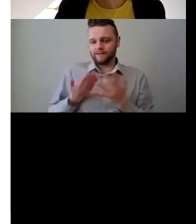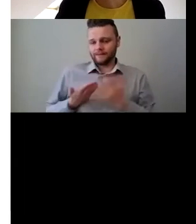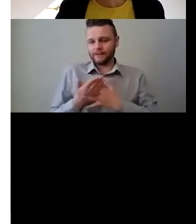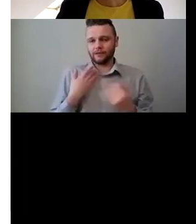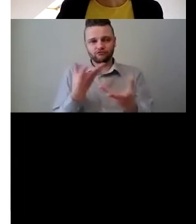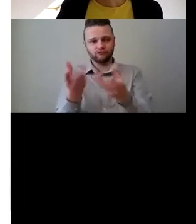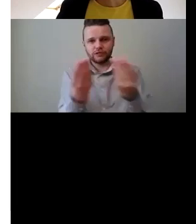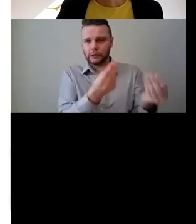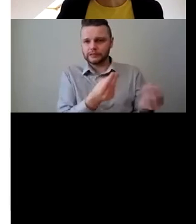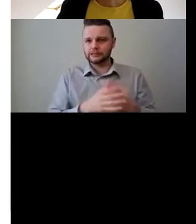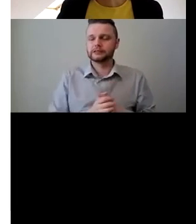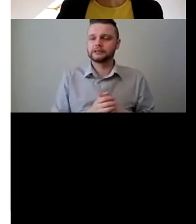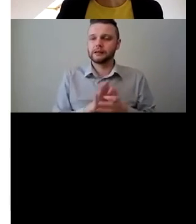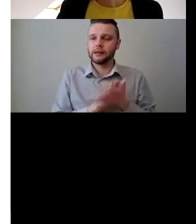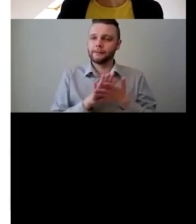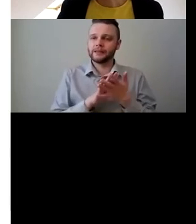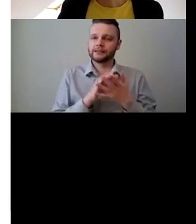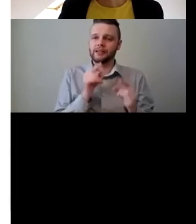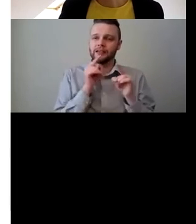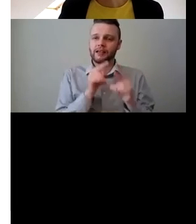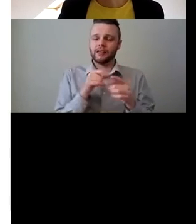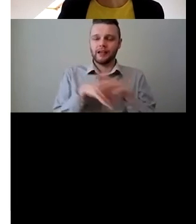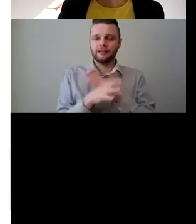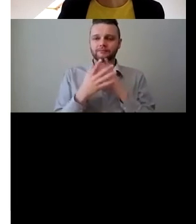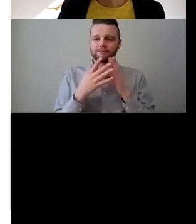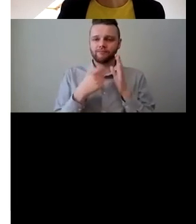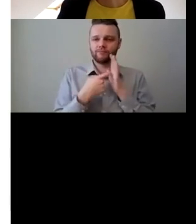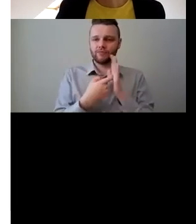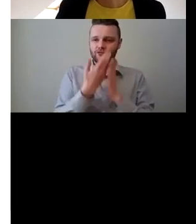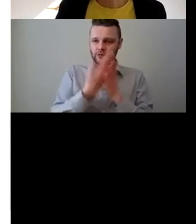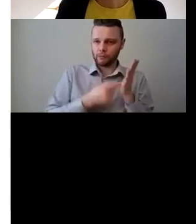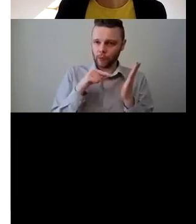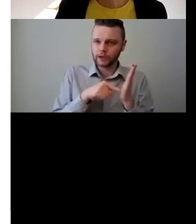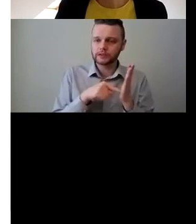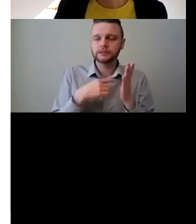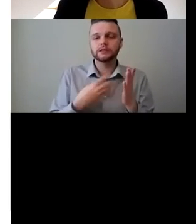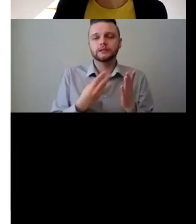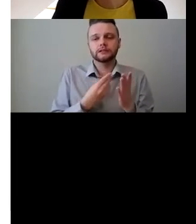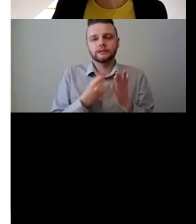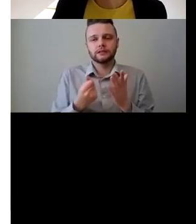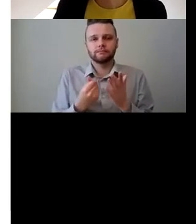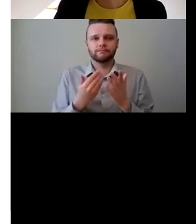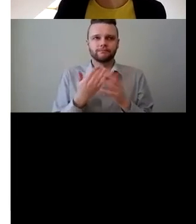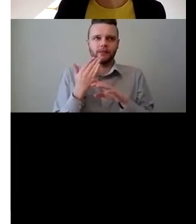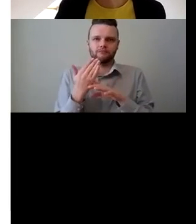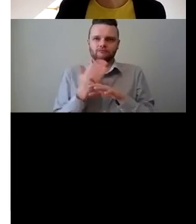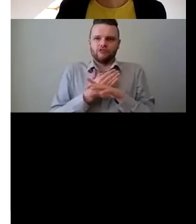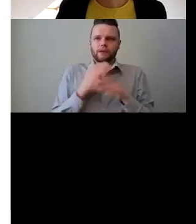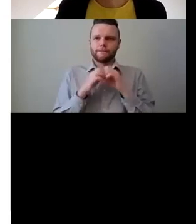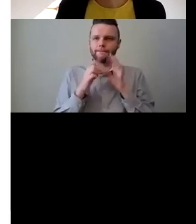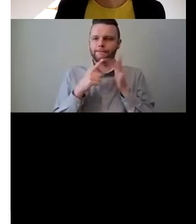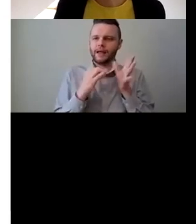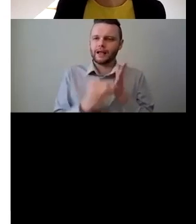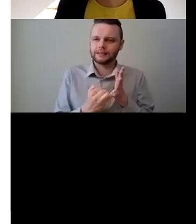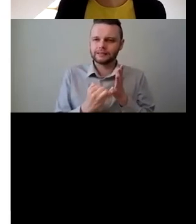basically, which can then, you know, in the report with already some kind of a prior bias be used rather not